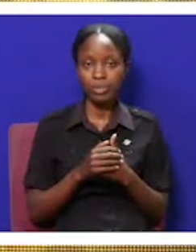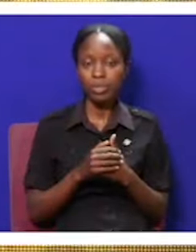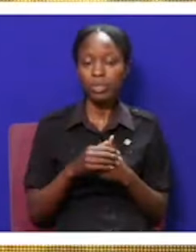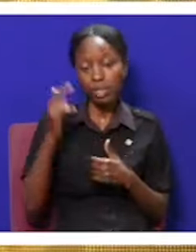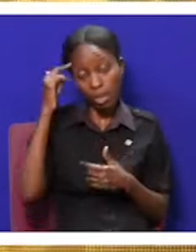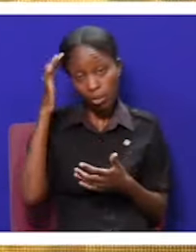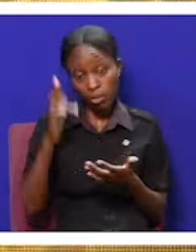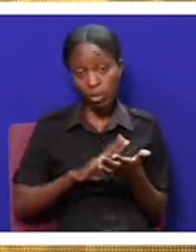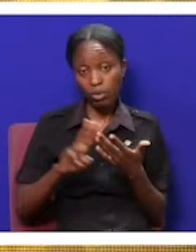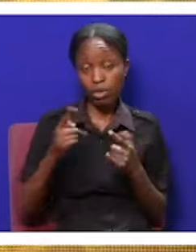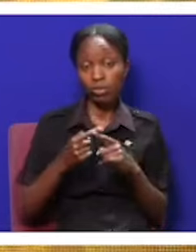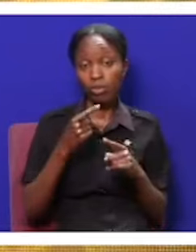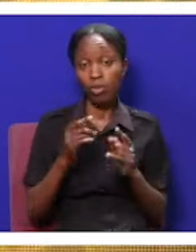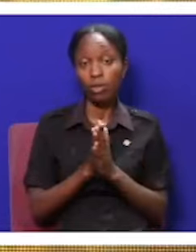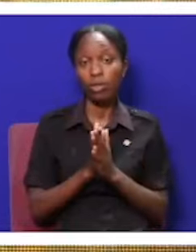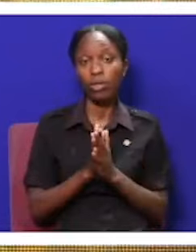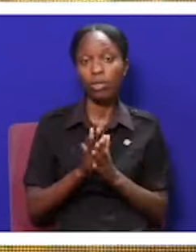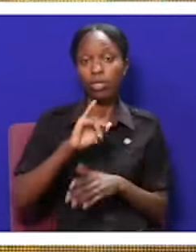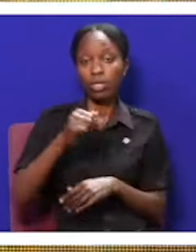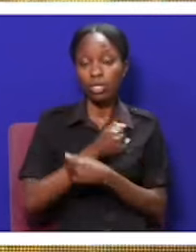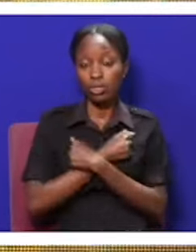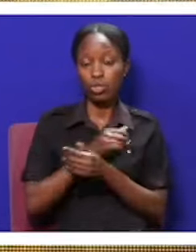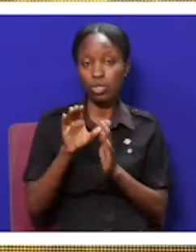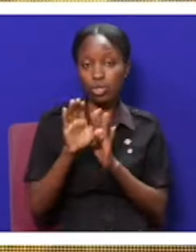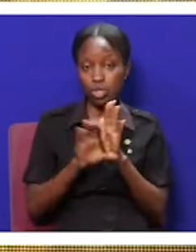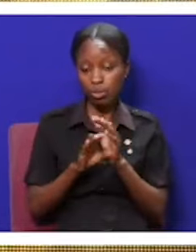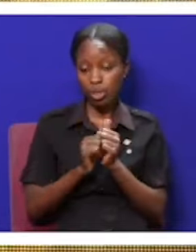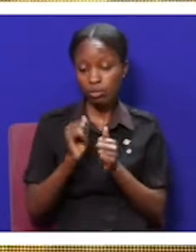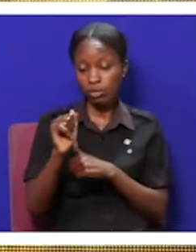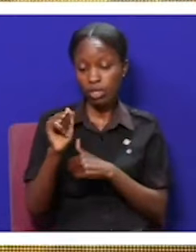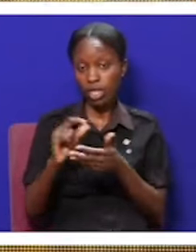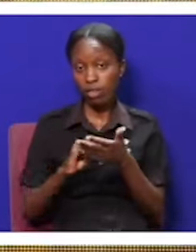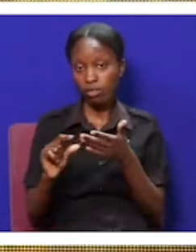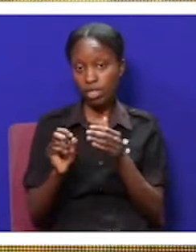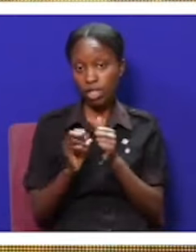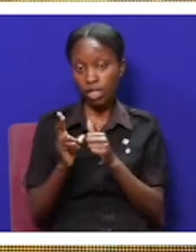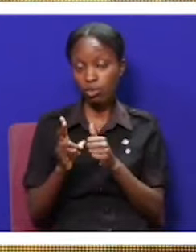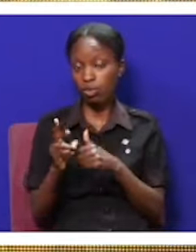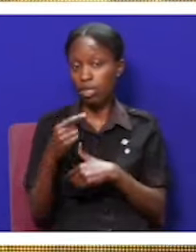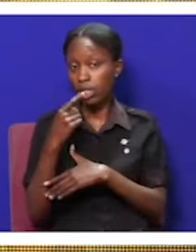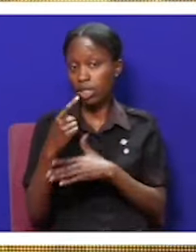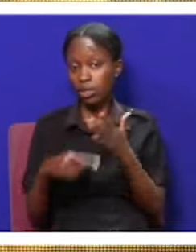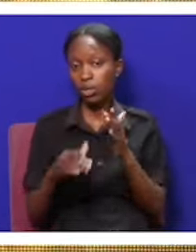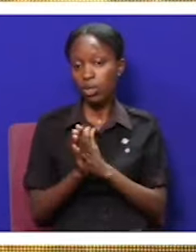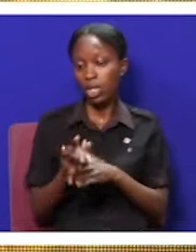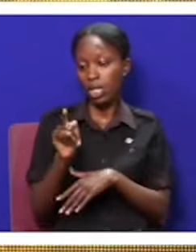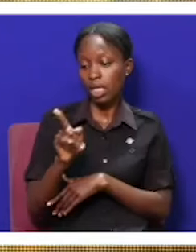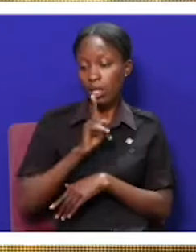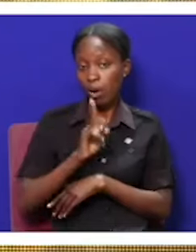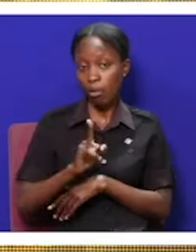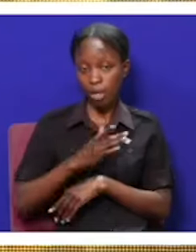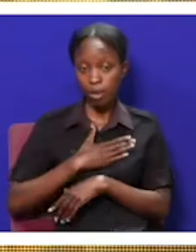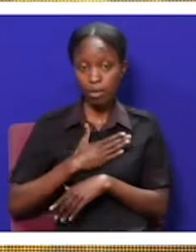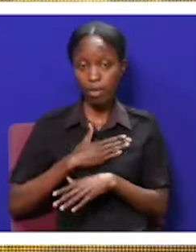Our memory verse was from the book of John, chapter 15, verse 12, which says, "This is my